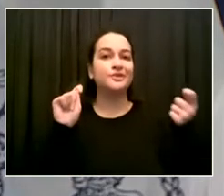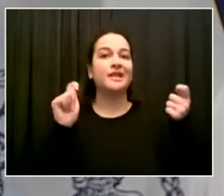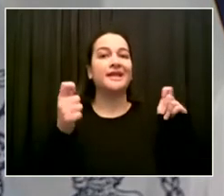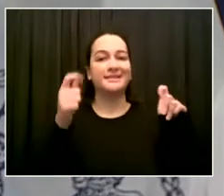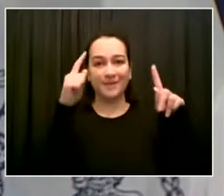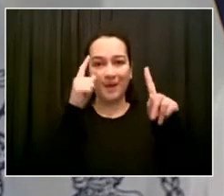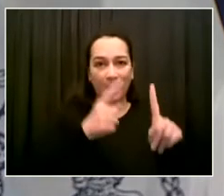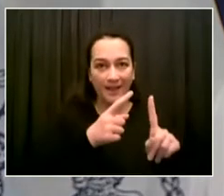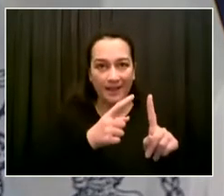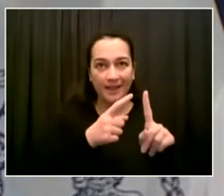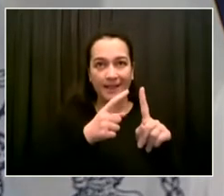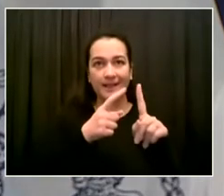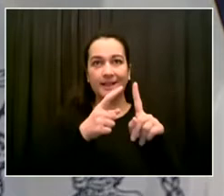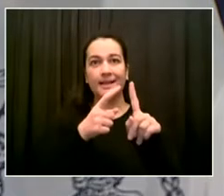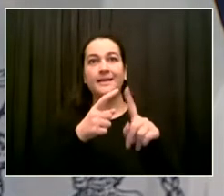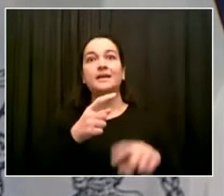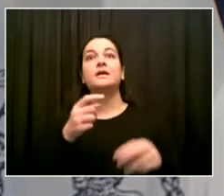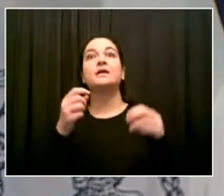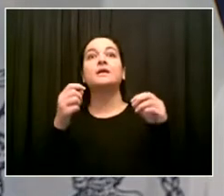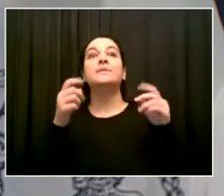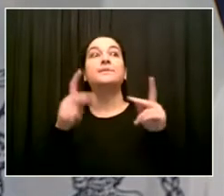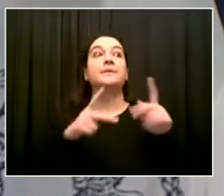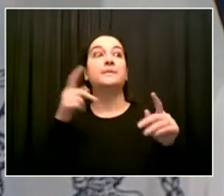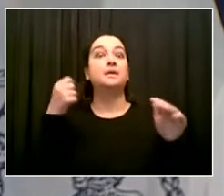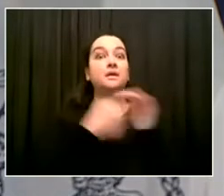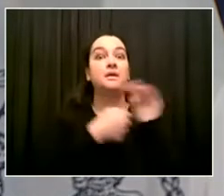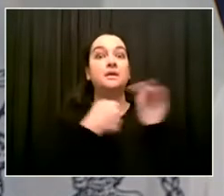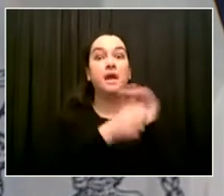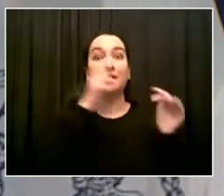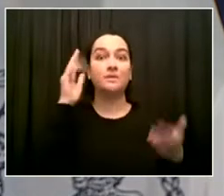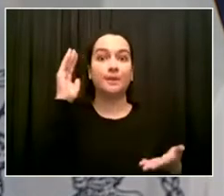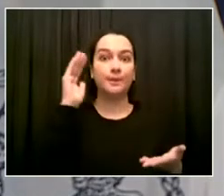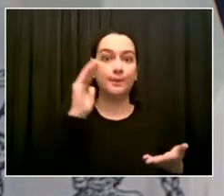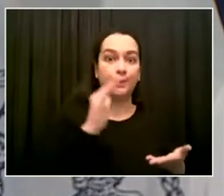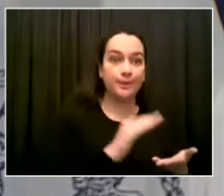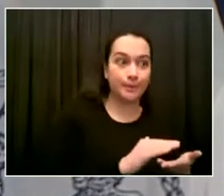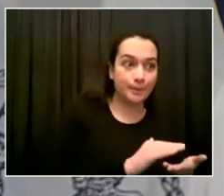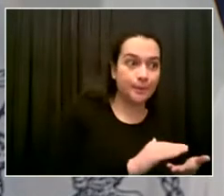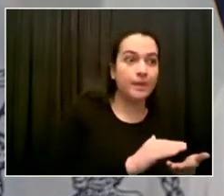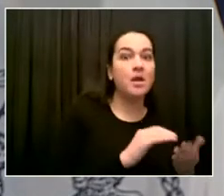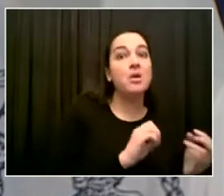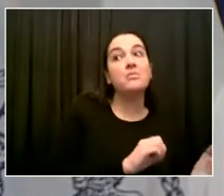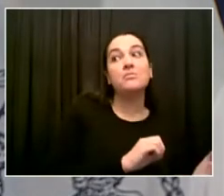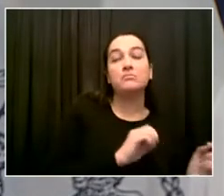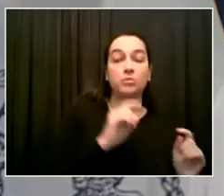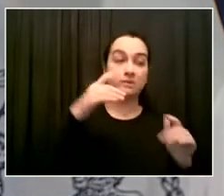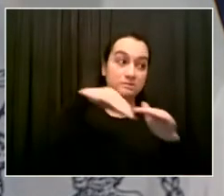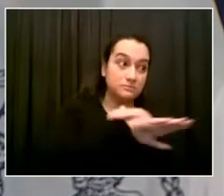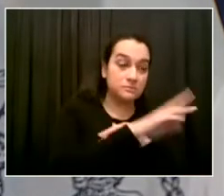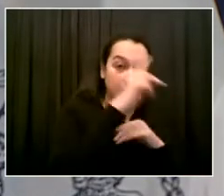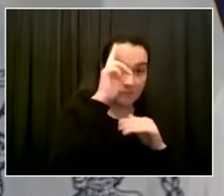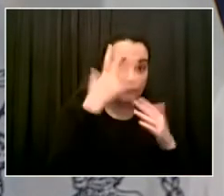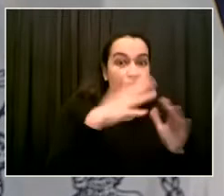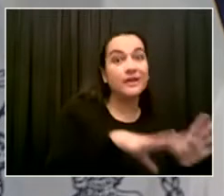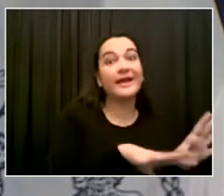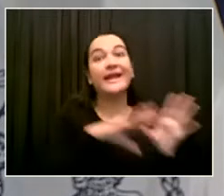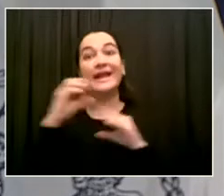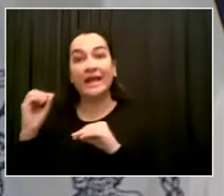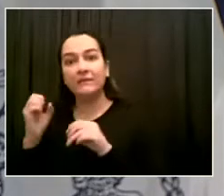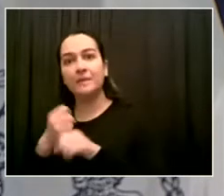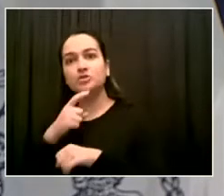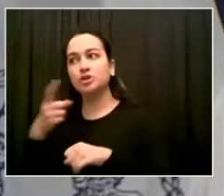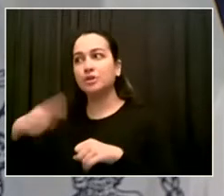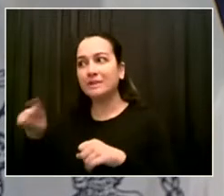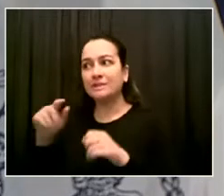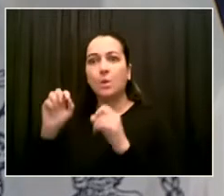thank God. And we did see the number of deaths go down, and we saw a very, very different reality. And that's the most